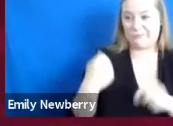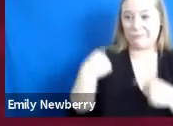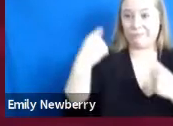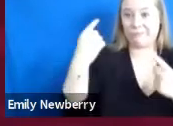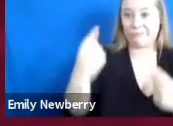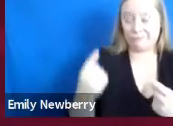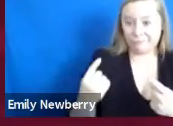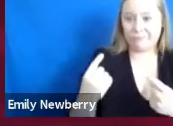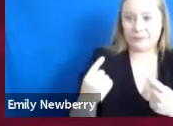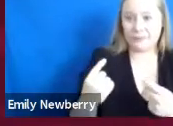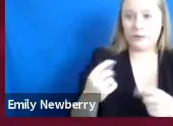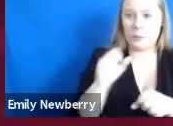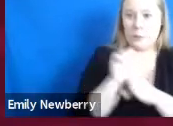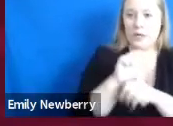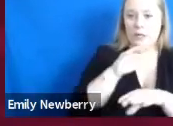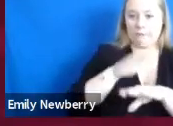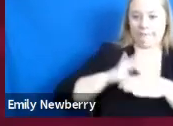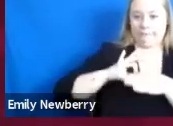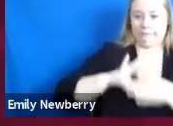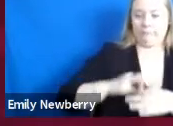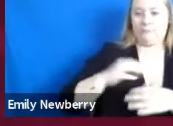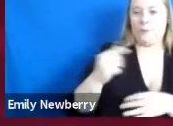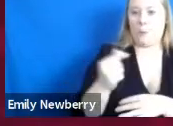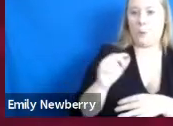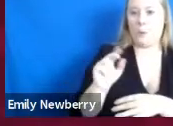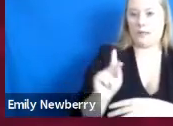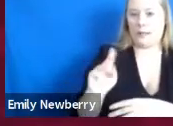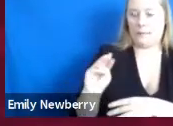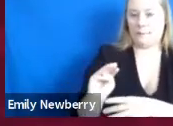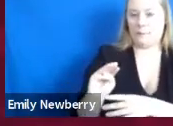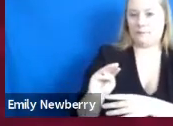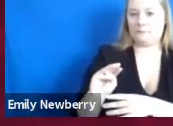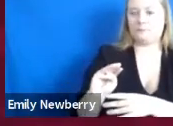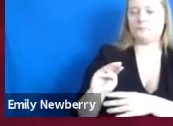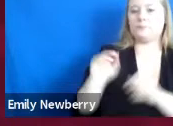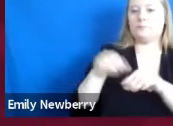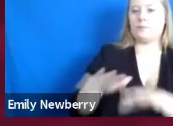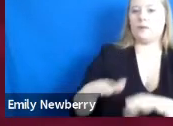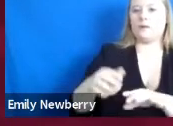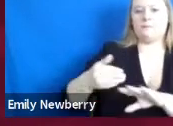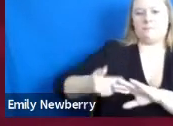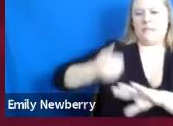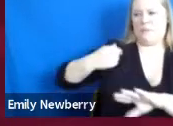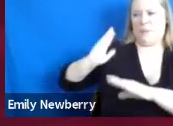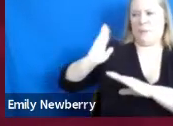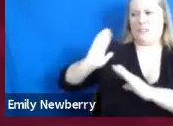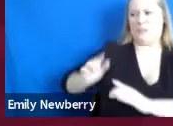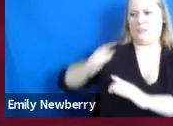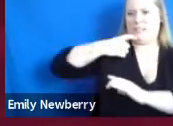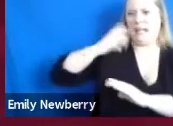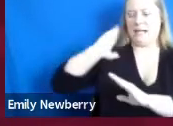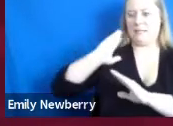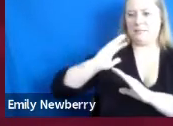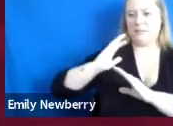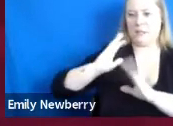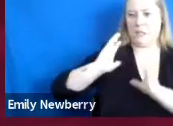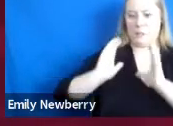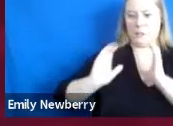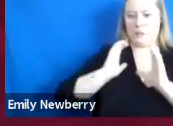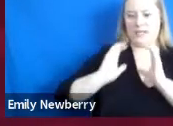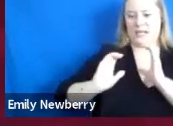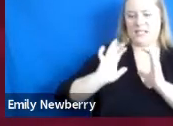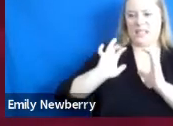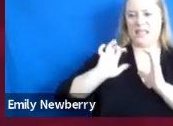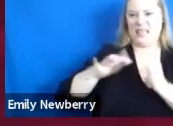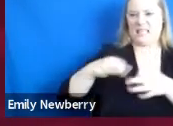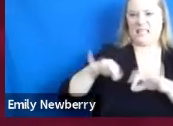Gold King mine spill and presenting it. As the previous presenter mentioned about communication, that's what was the key part of this project